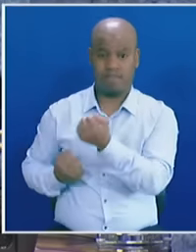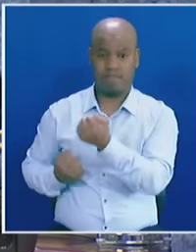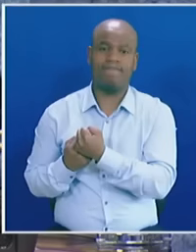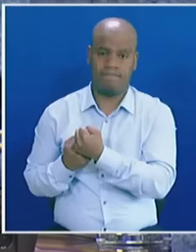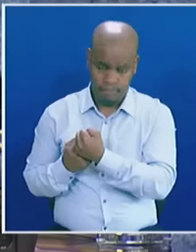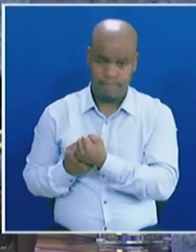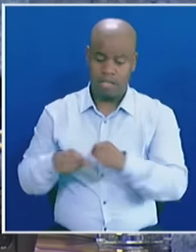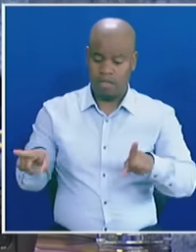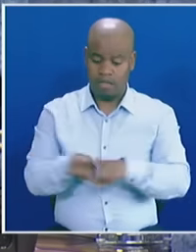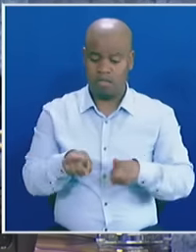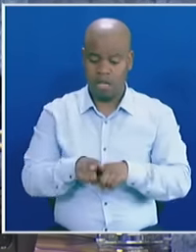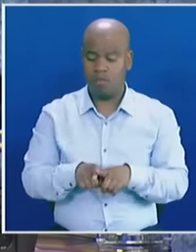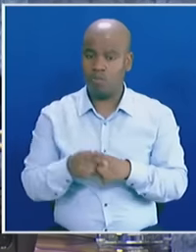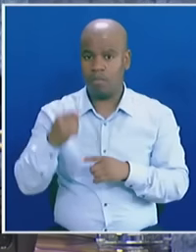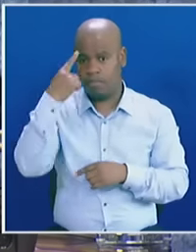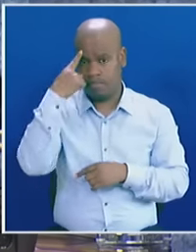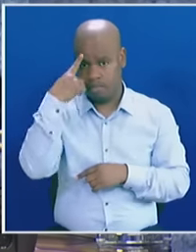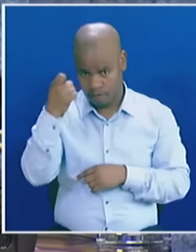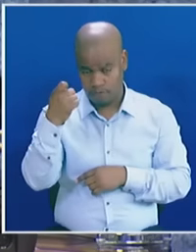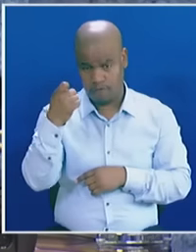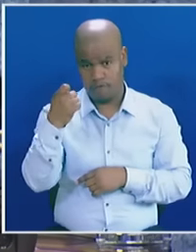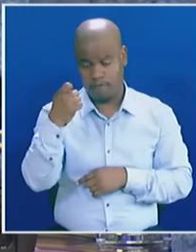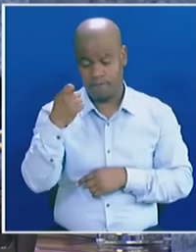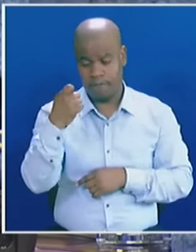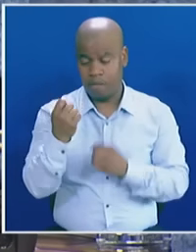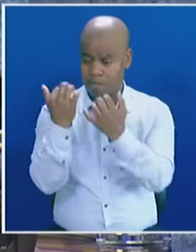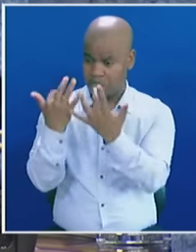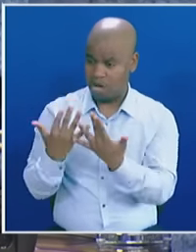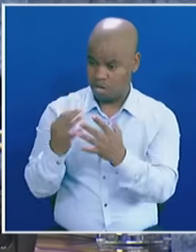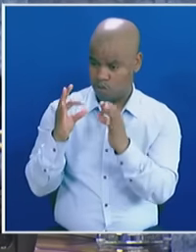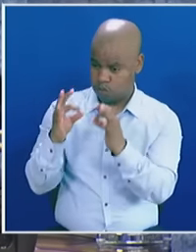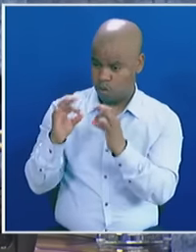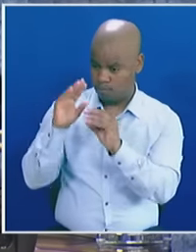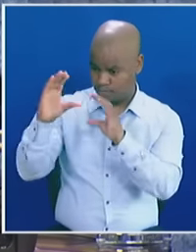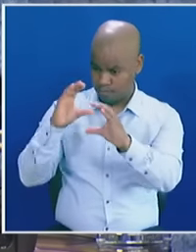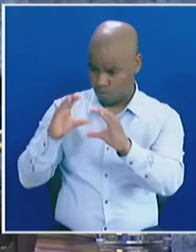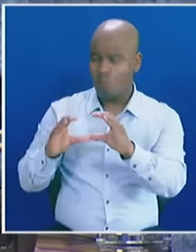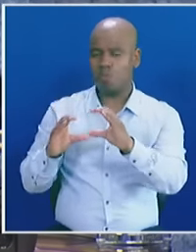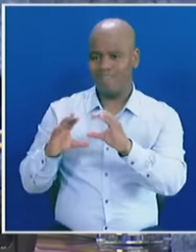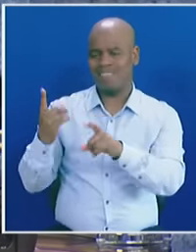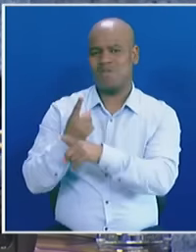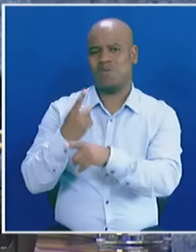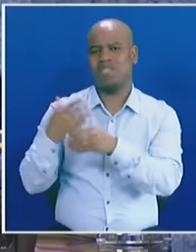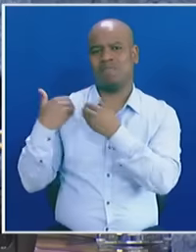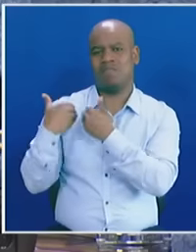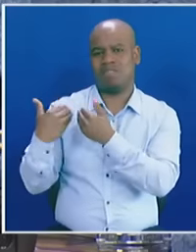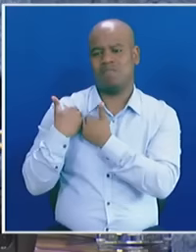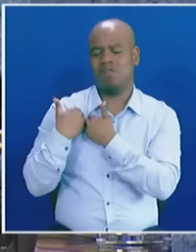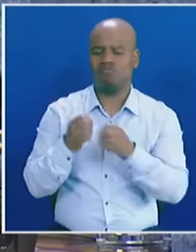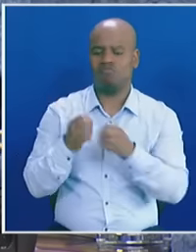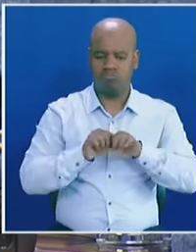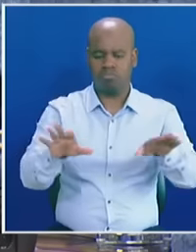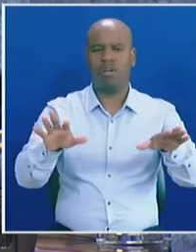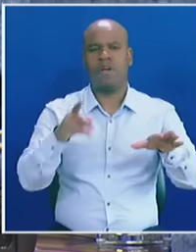we are optimistic that it will be used responsibly in a manner that continues to protect our citizens,